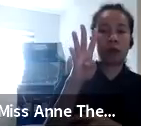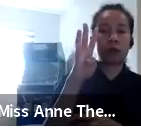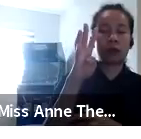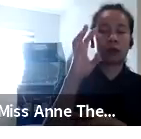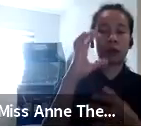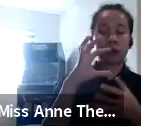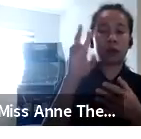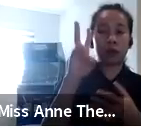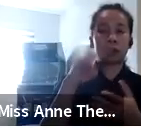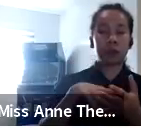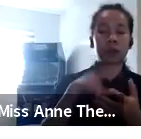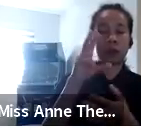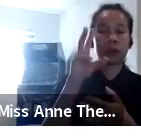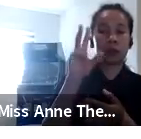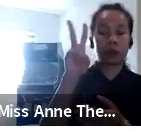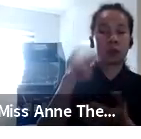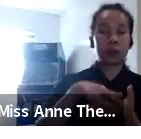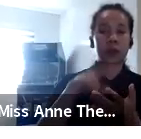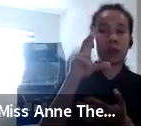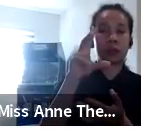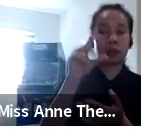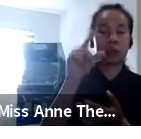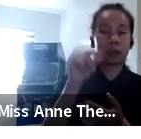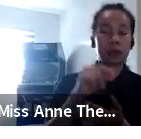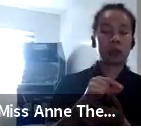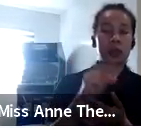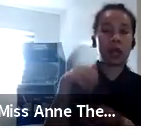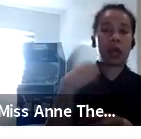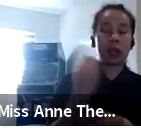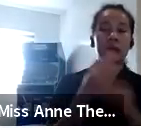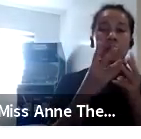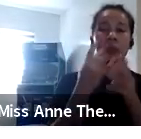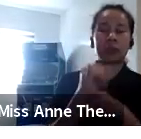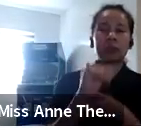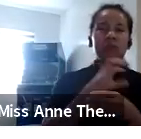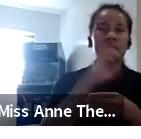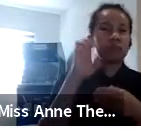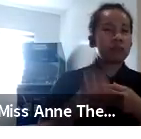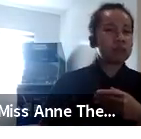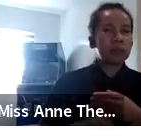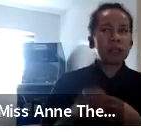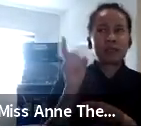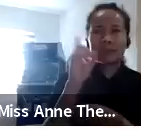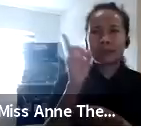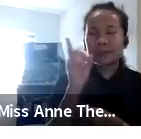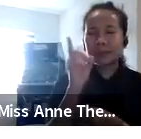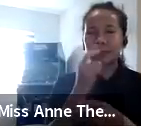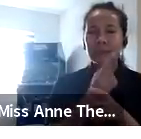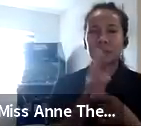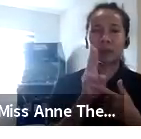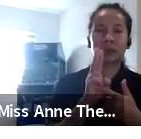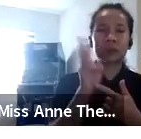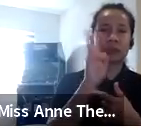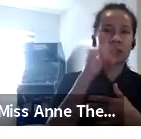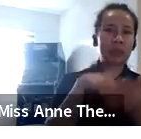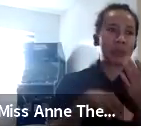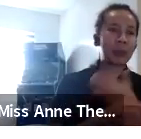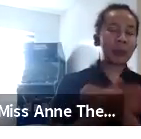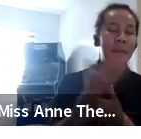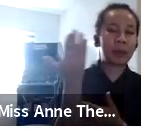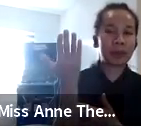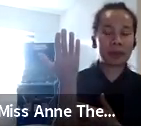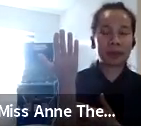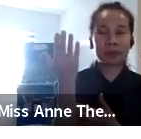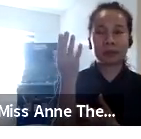2020. Sometimes we our meeting will end up to 1 o'clock or 2 o'clock in the morning just to be able